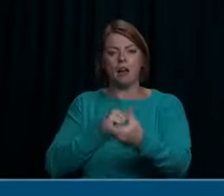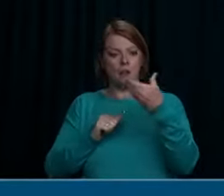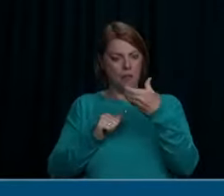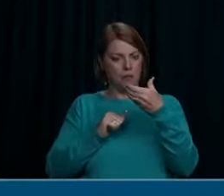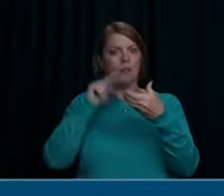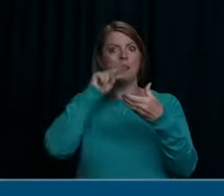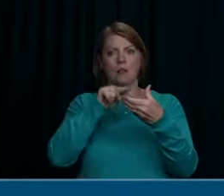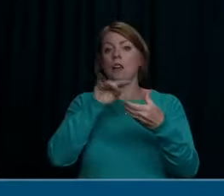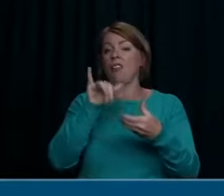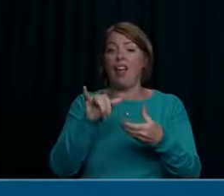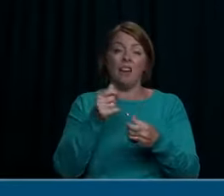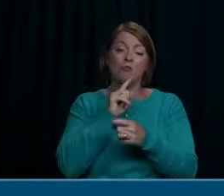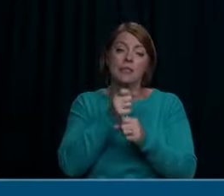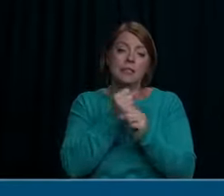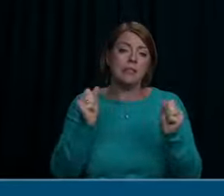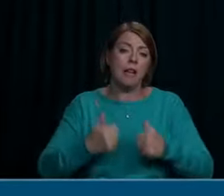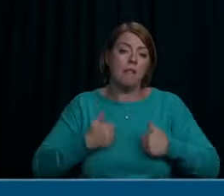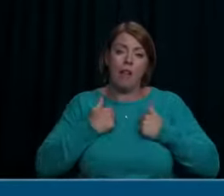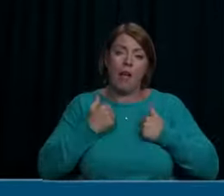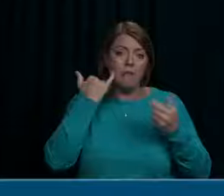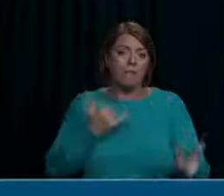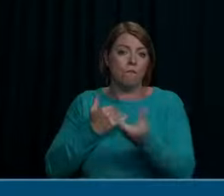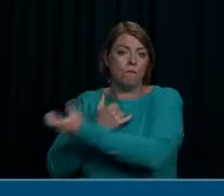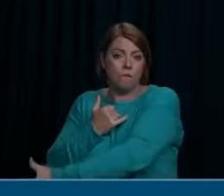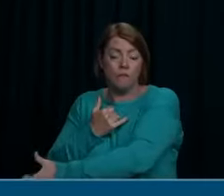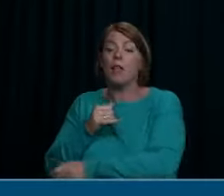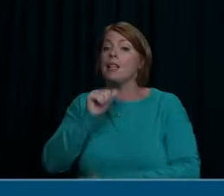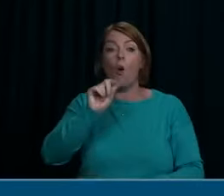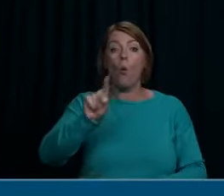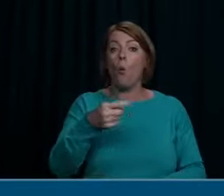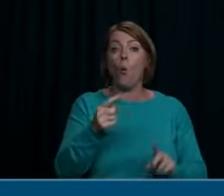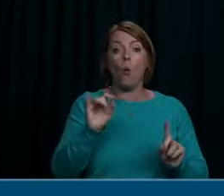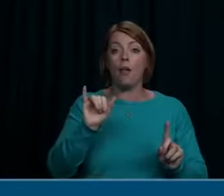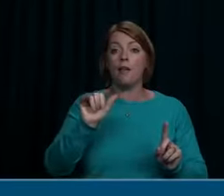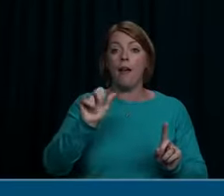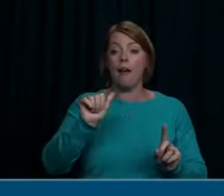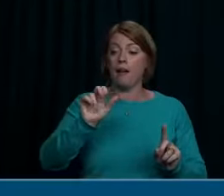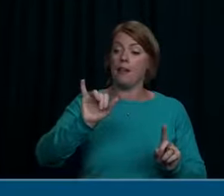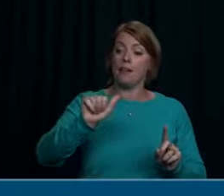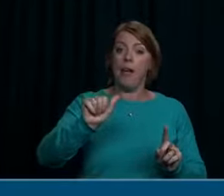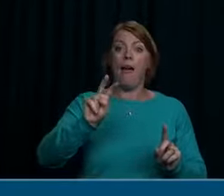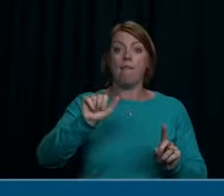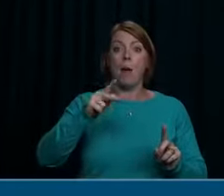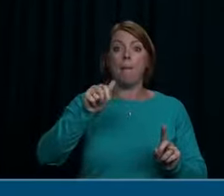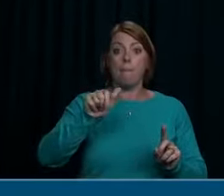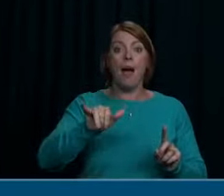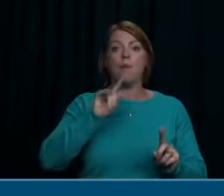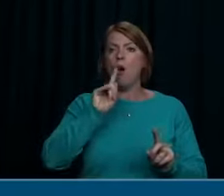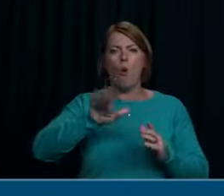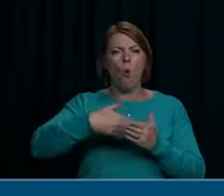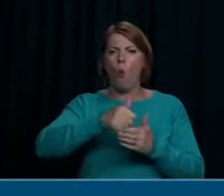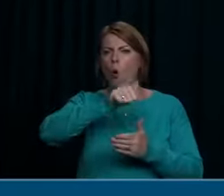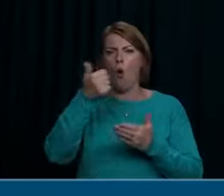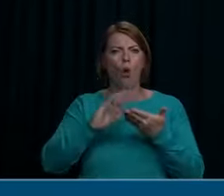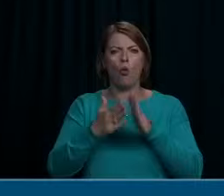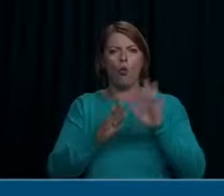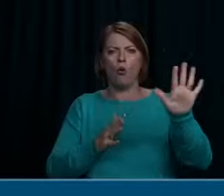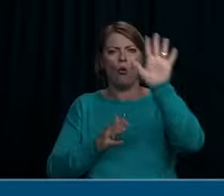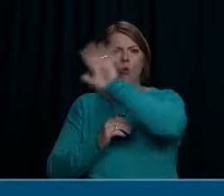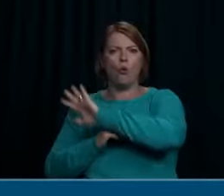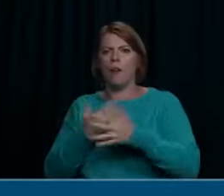that. Not only did we do that in Yavapai County, and every municipality picked that up very, very quickly, the state